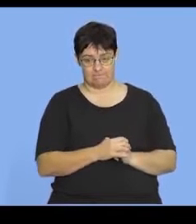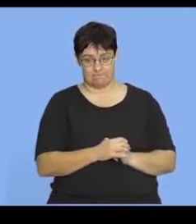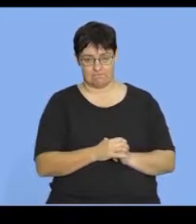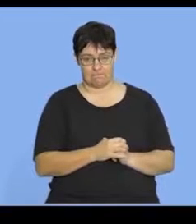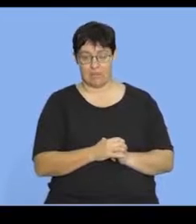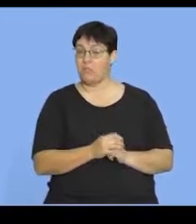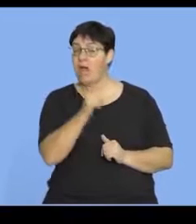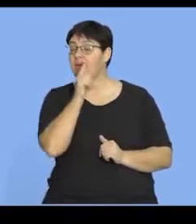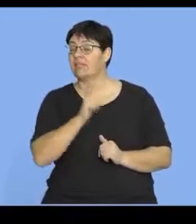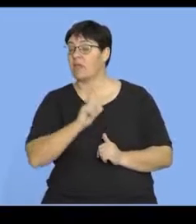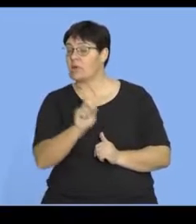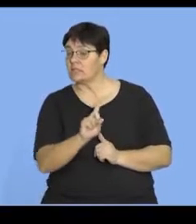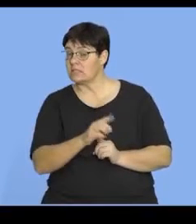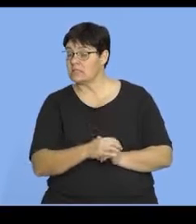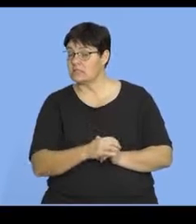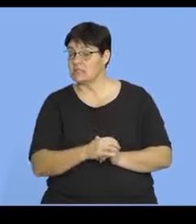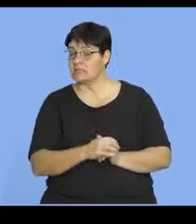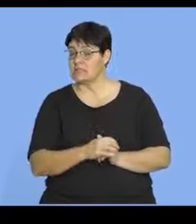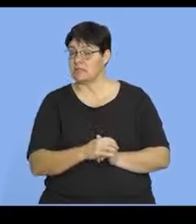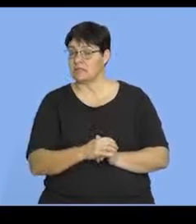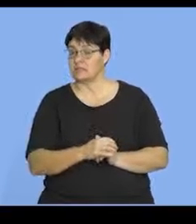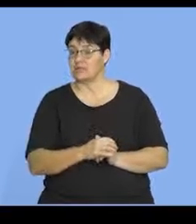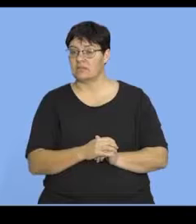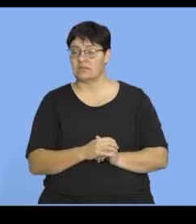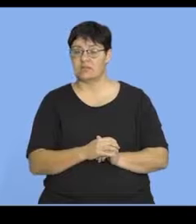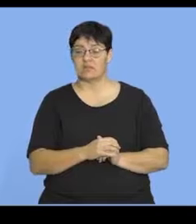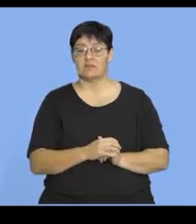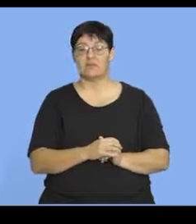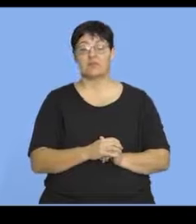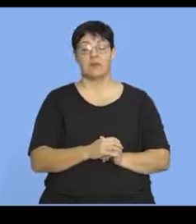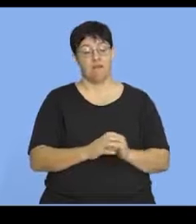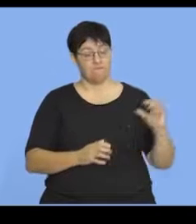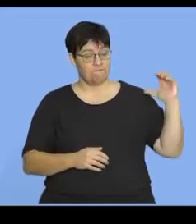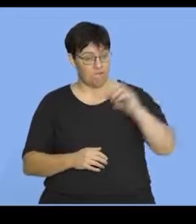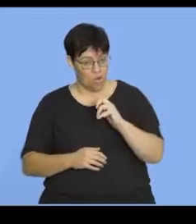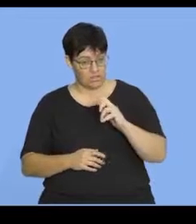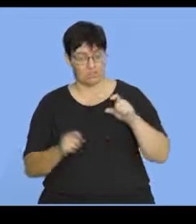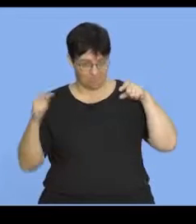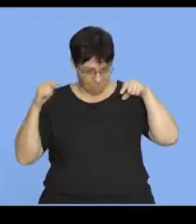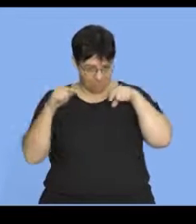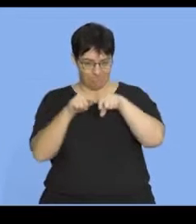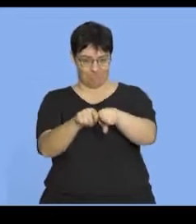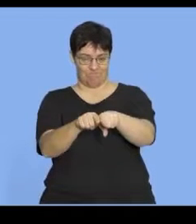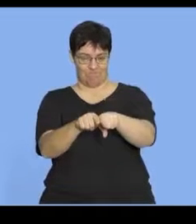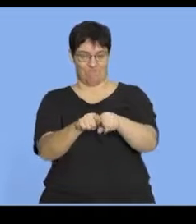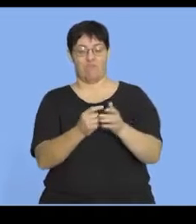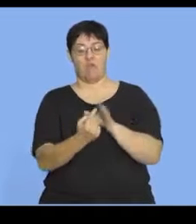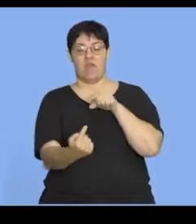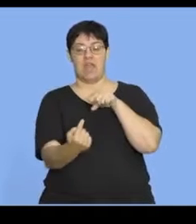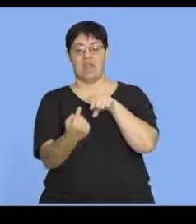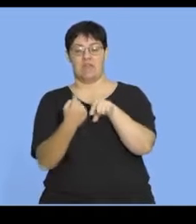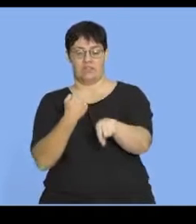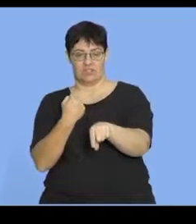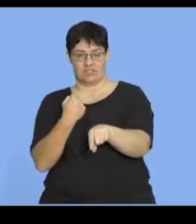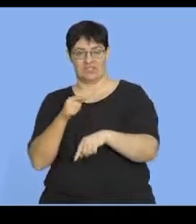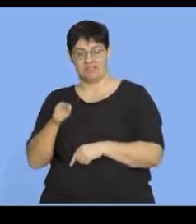What that is telling me is that force is then directly proportional to the